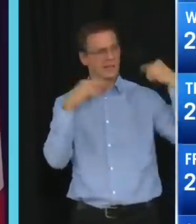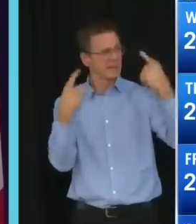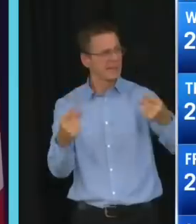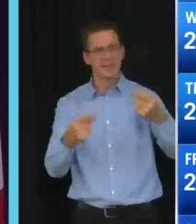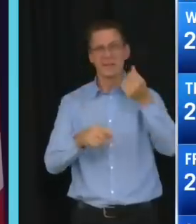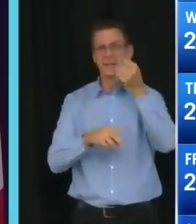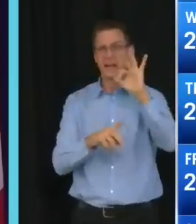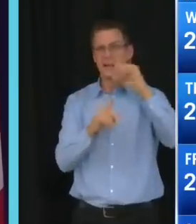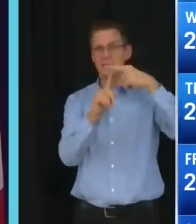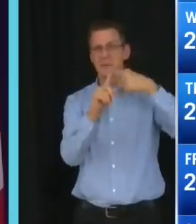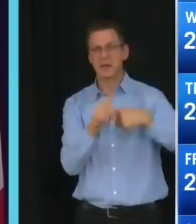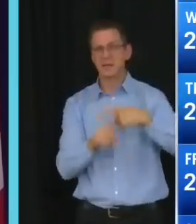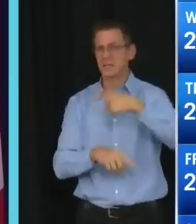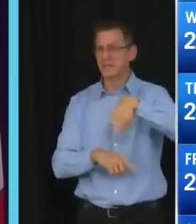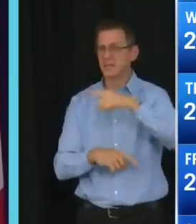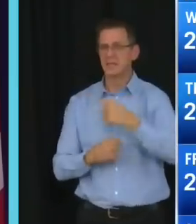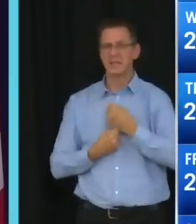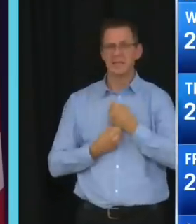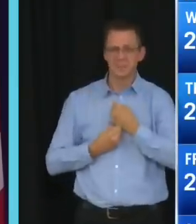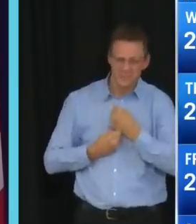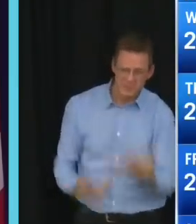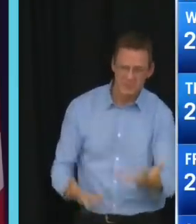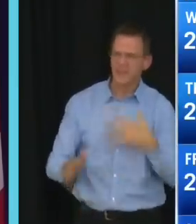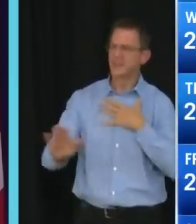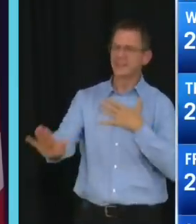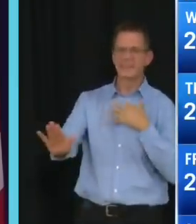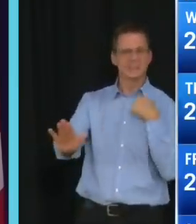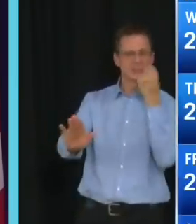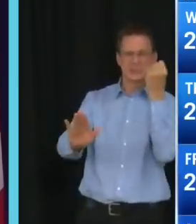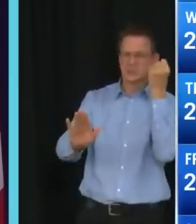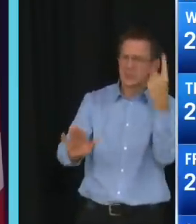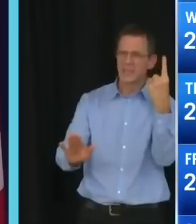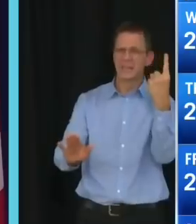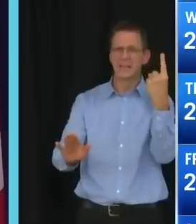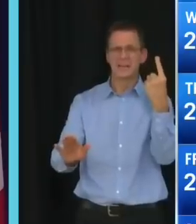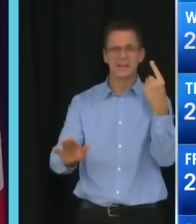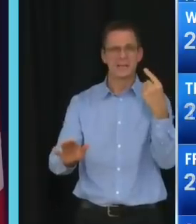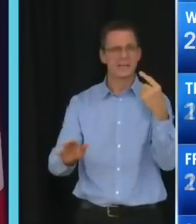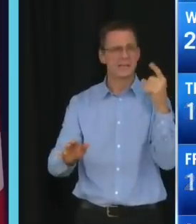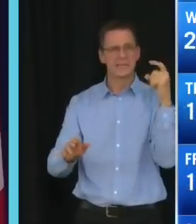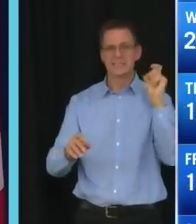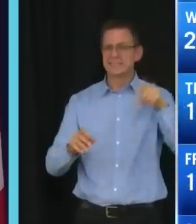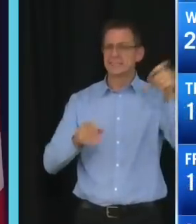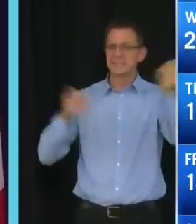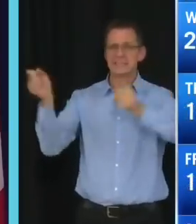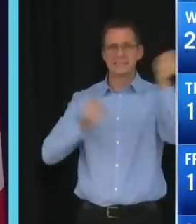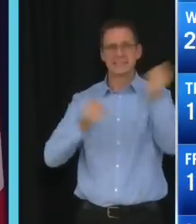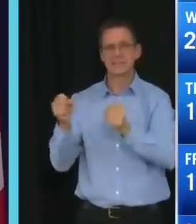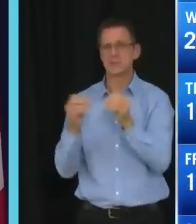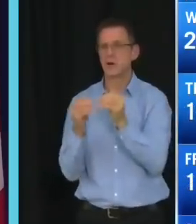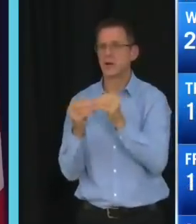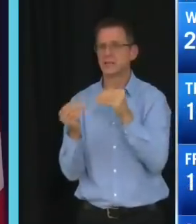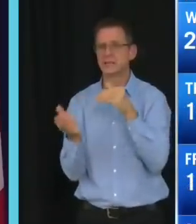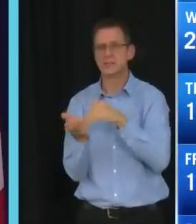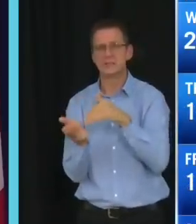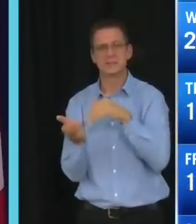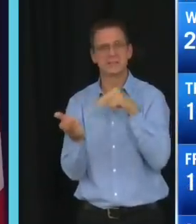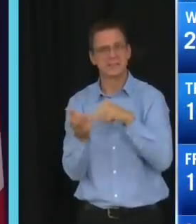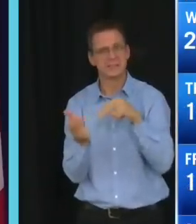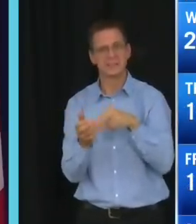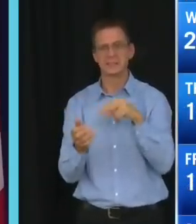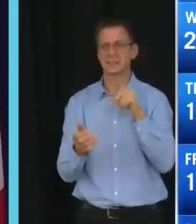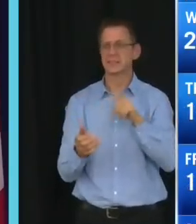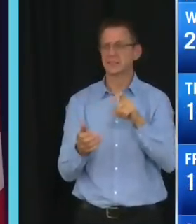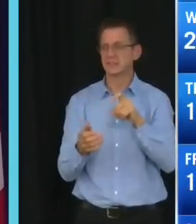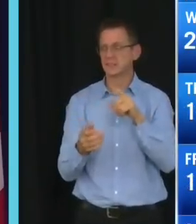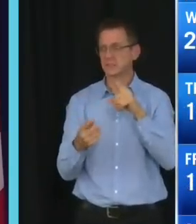Alberta Health Services is doing everything possible to staff more beds for the growing number of COVID patients. Dr. Verna Yu will have more to say